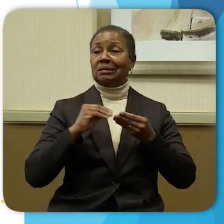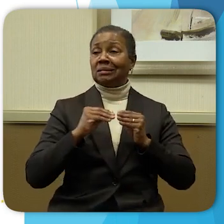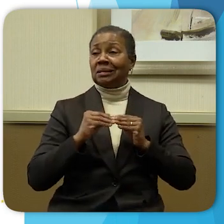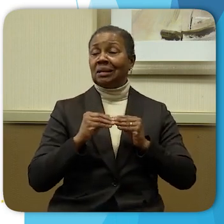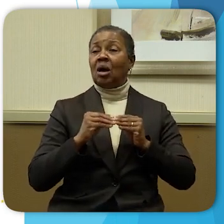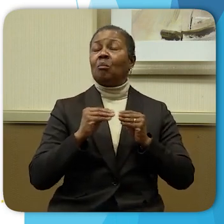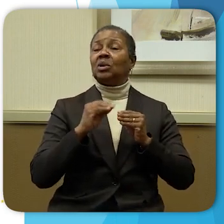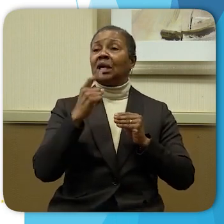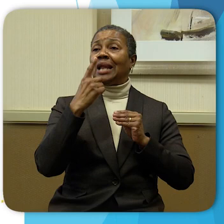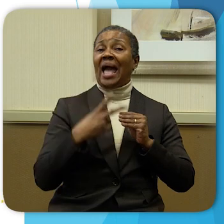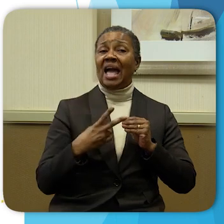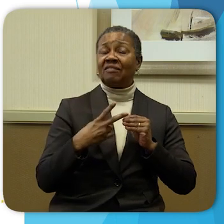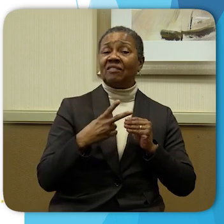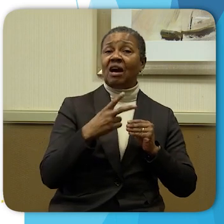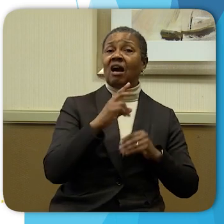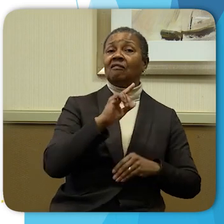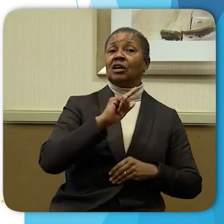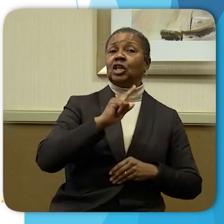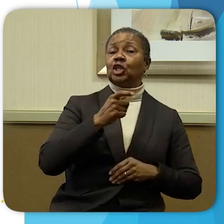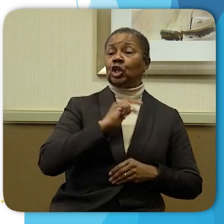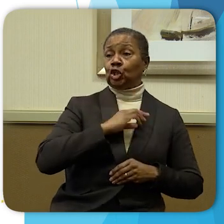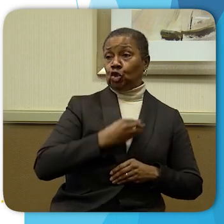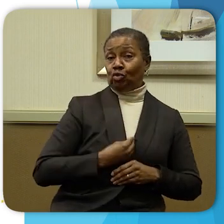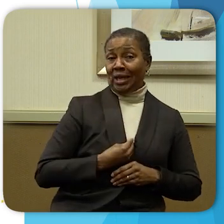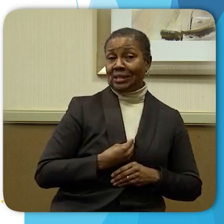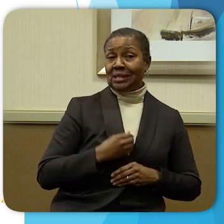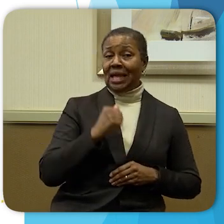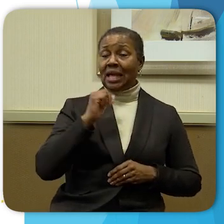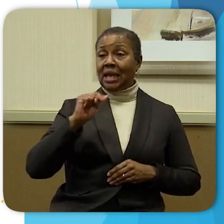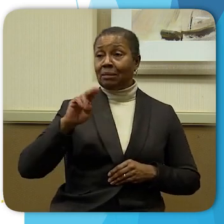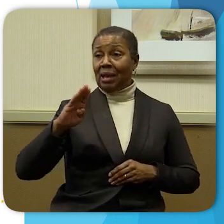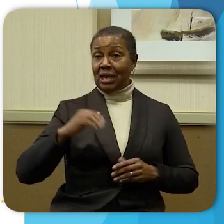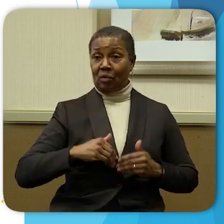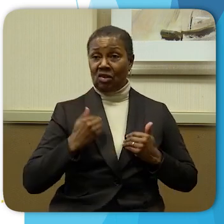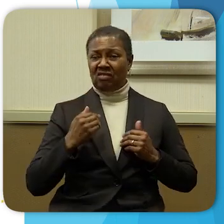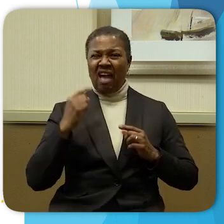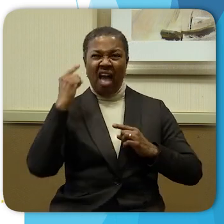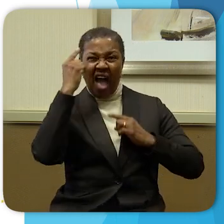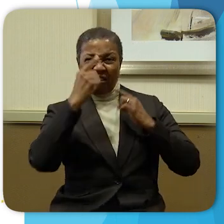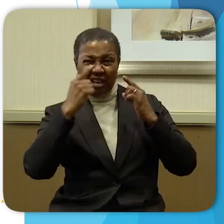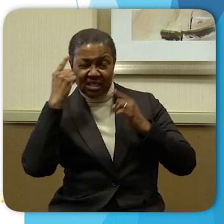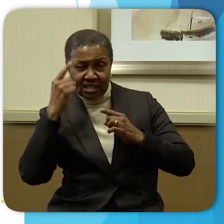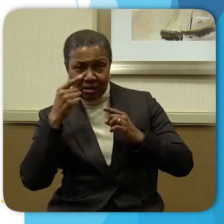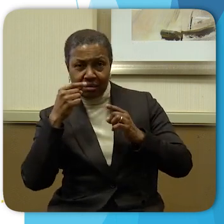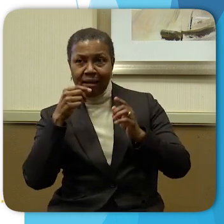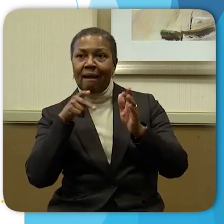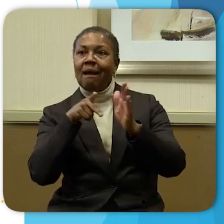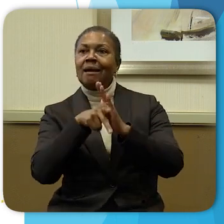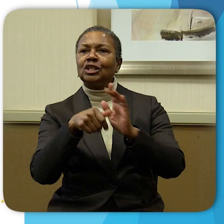and non-binary youth have seriously considered suicide. So